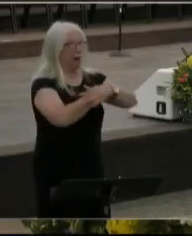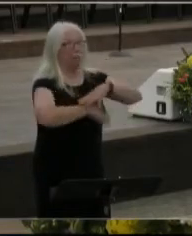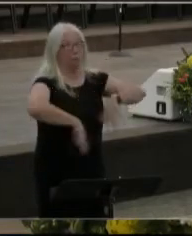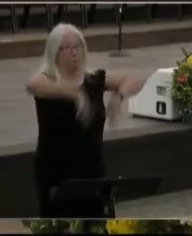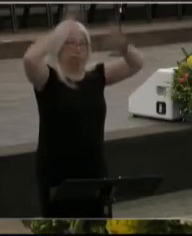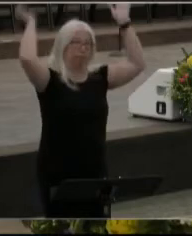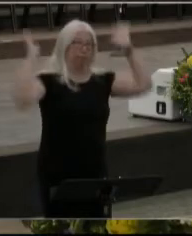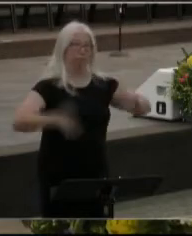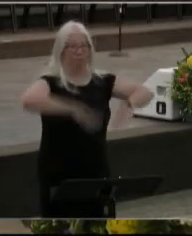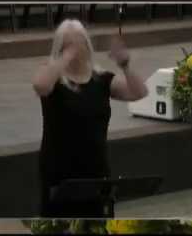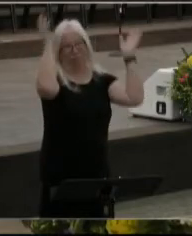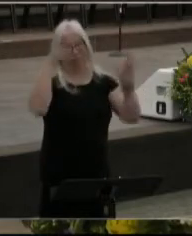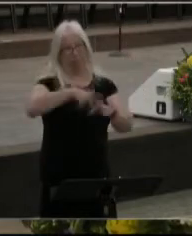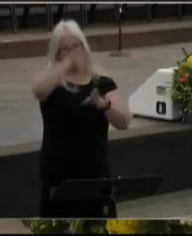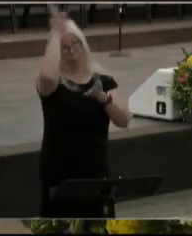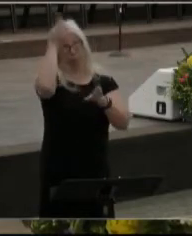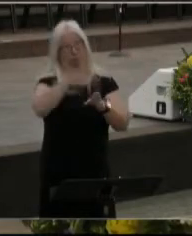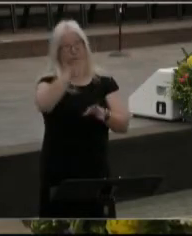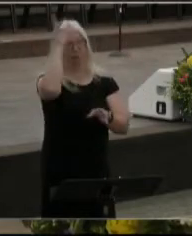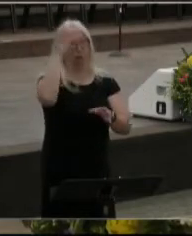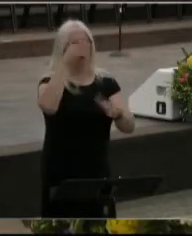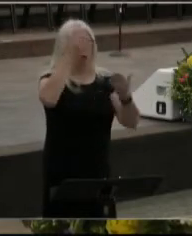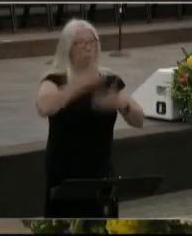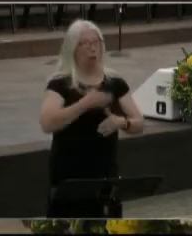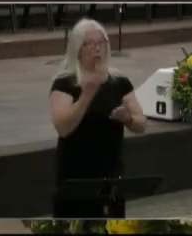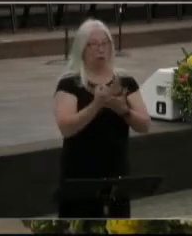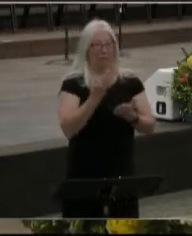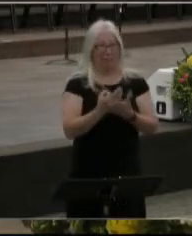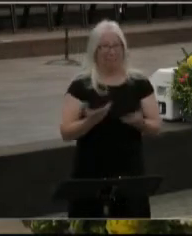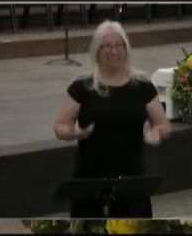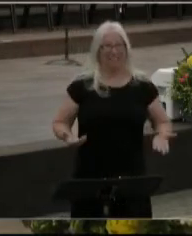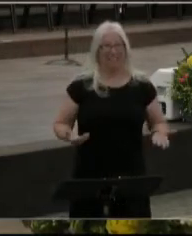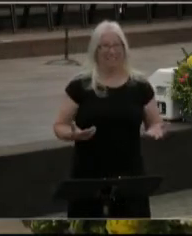flying everywhere, okay? Well, welcome to our finances.